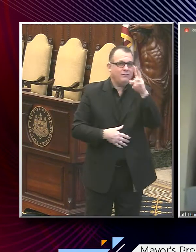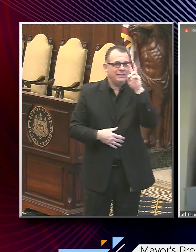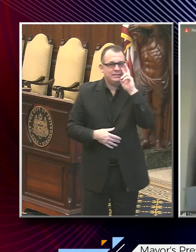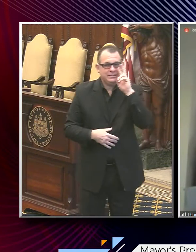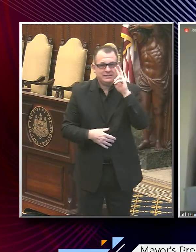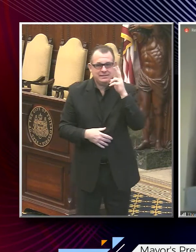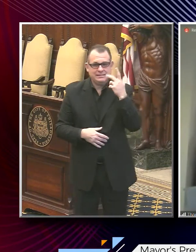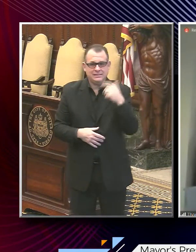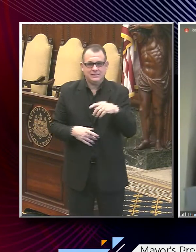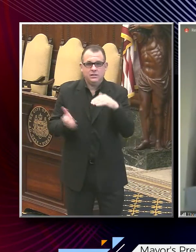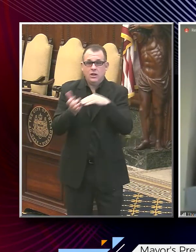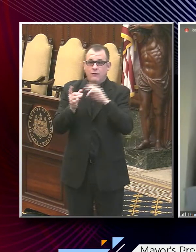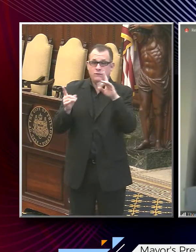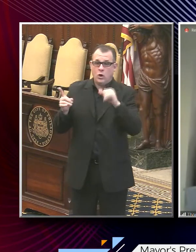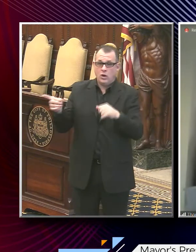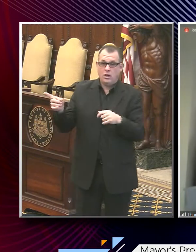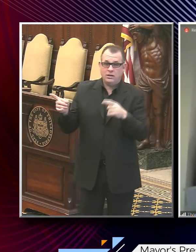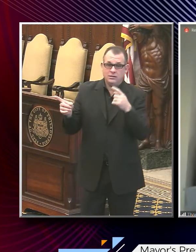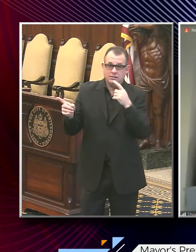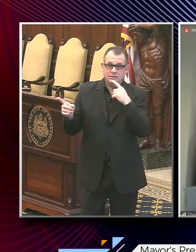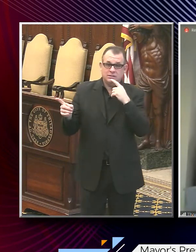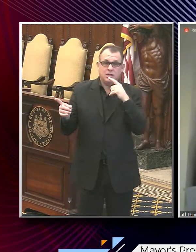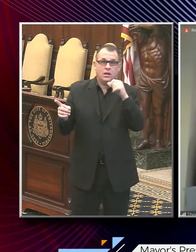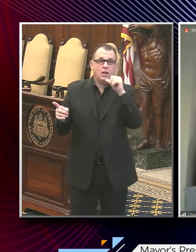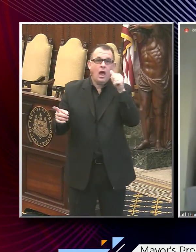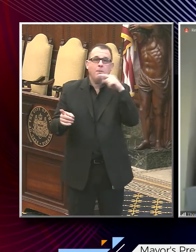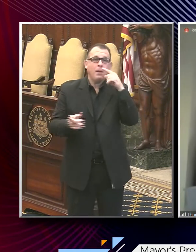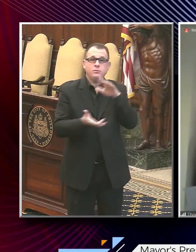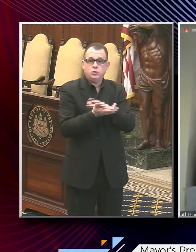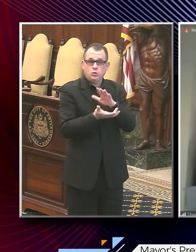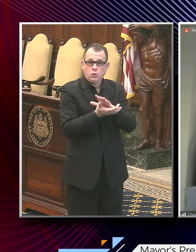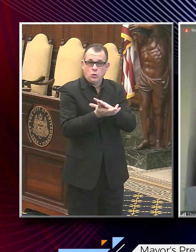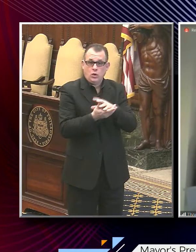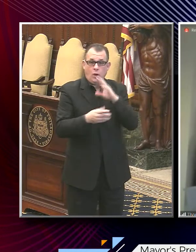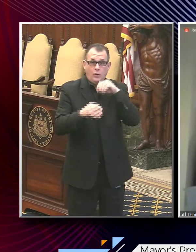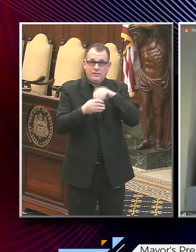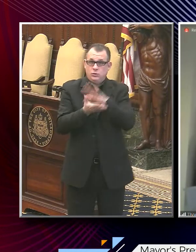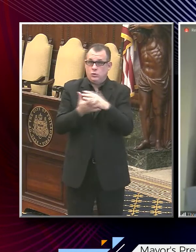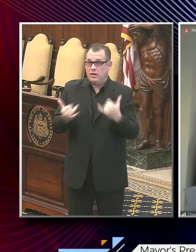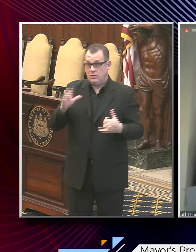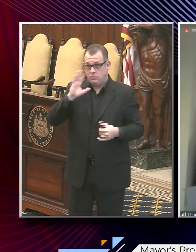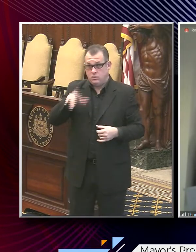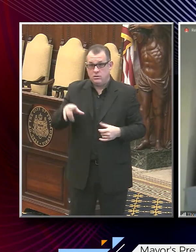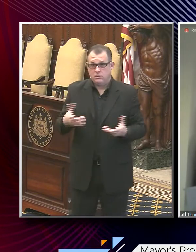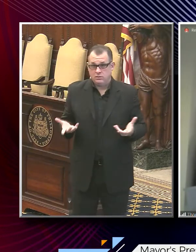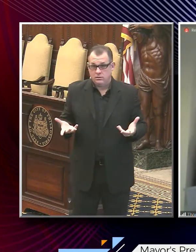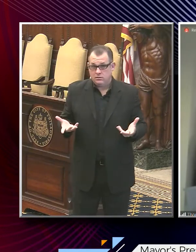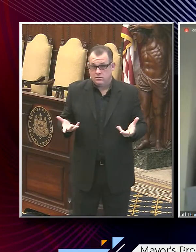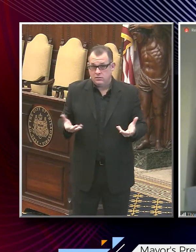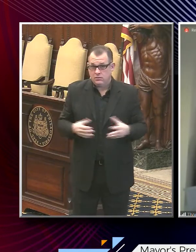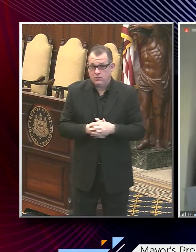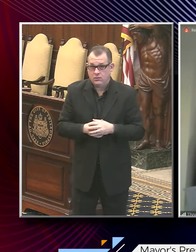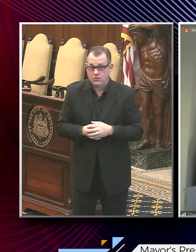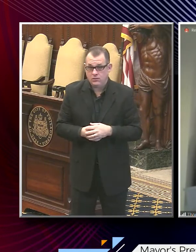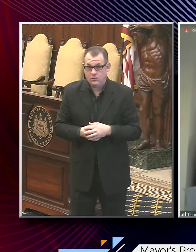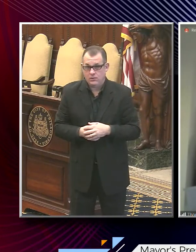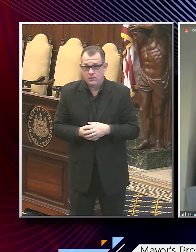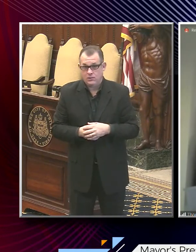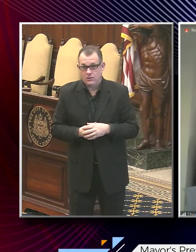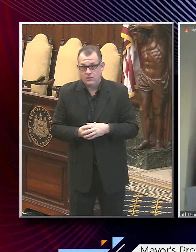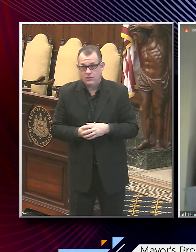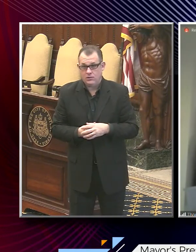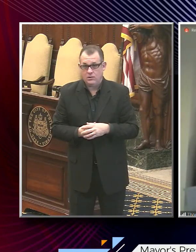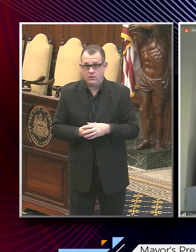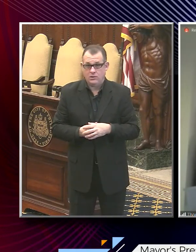Let me just say, that there are the non-public schools are open for in-person instruction now, and I'm optimistic that we can get the public